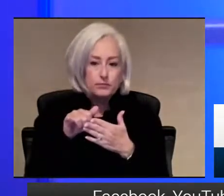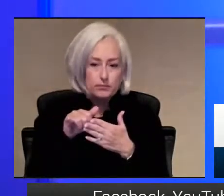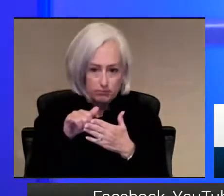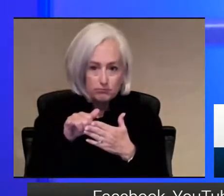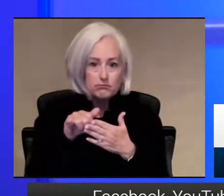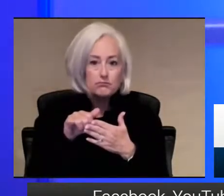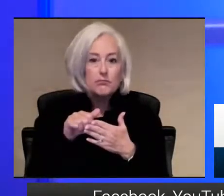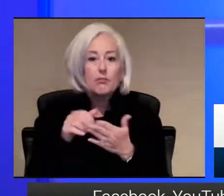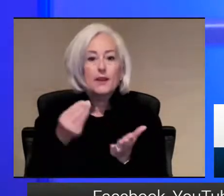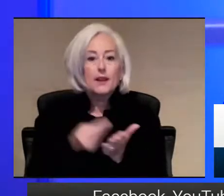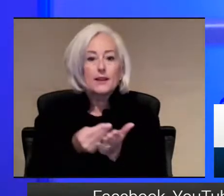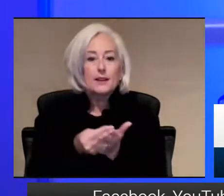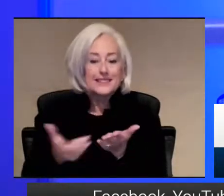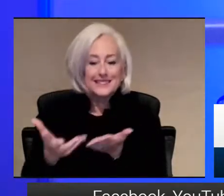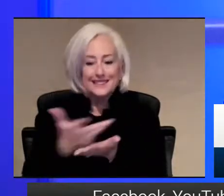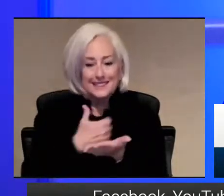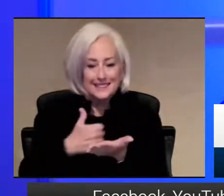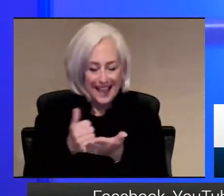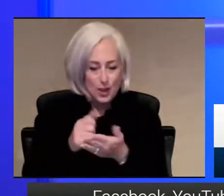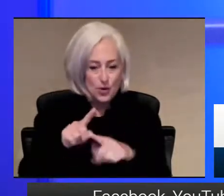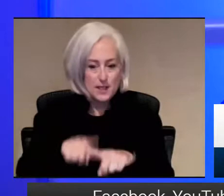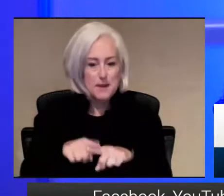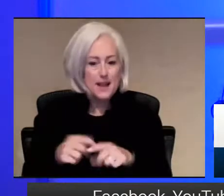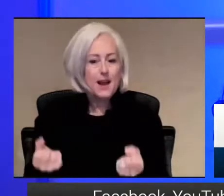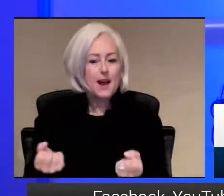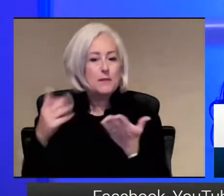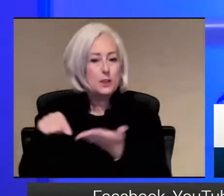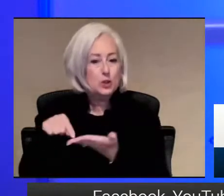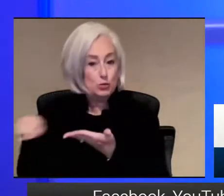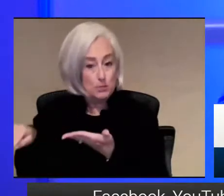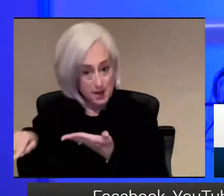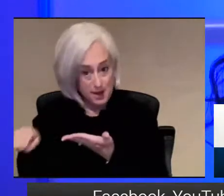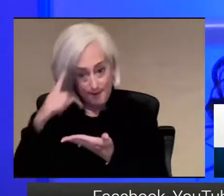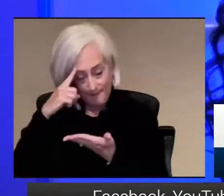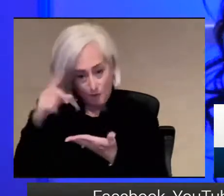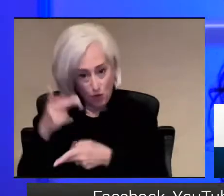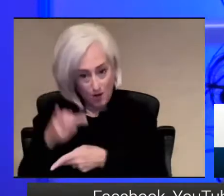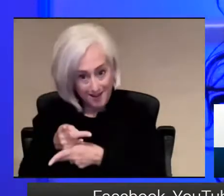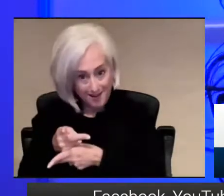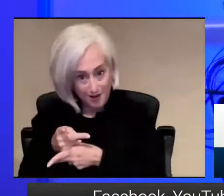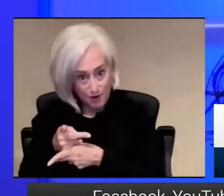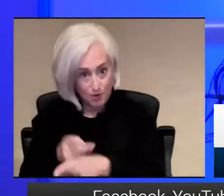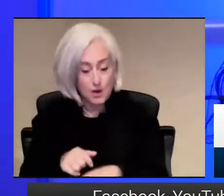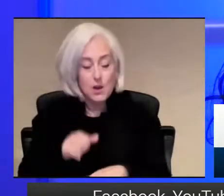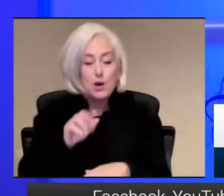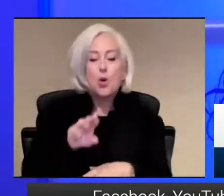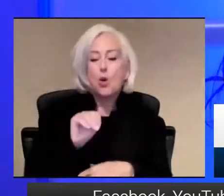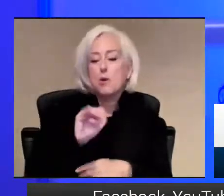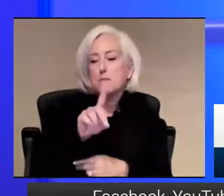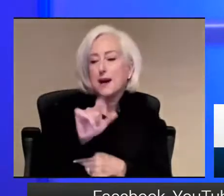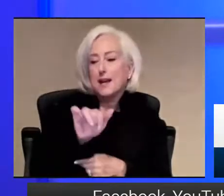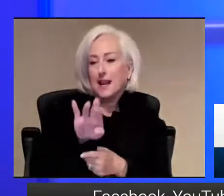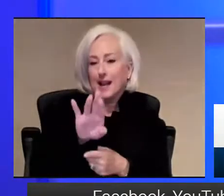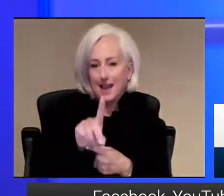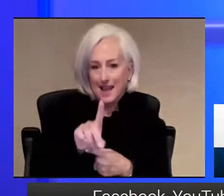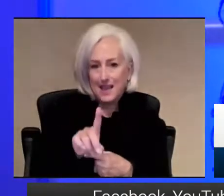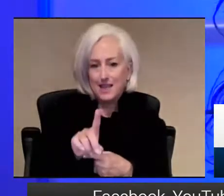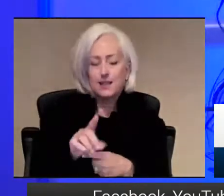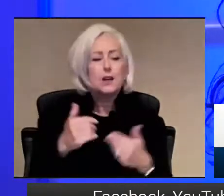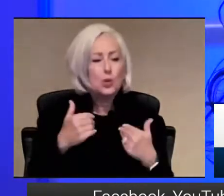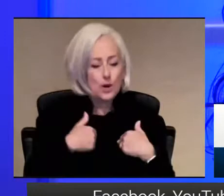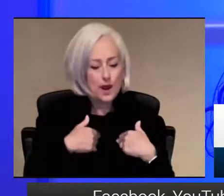salary-based or based on Medicaid or things like that. So there's places you can